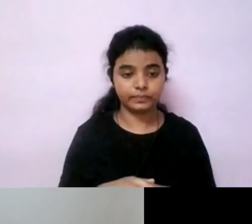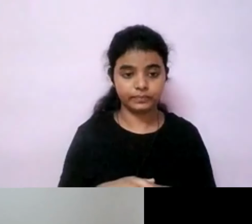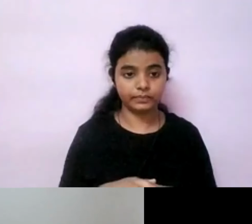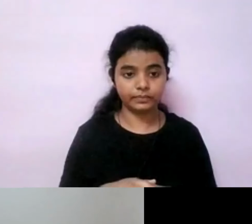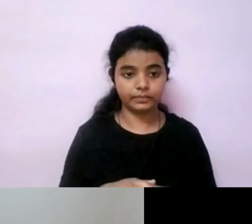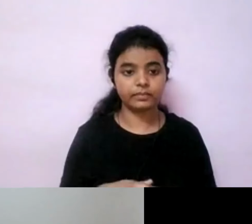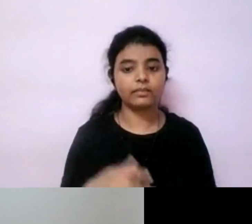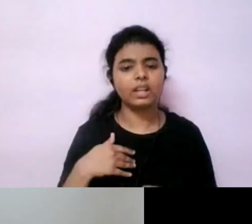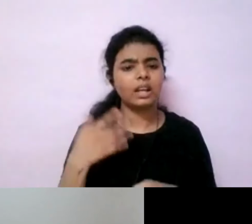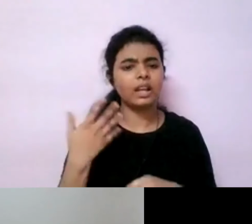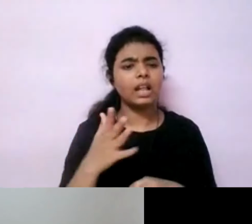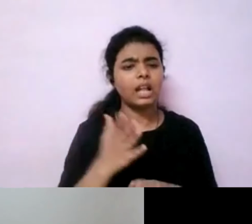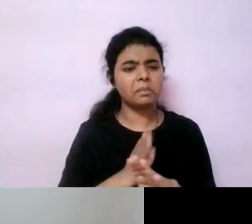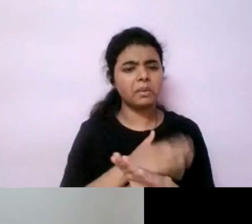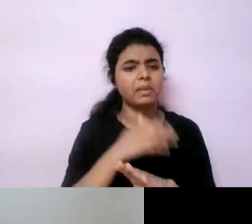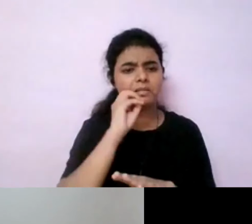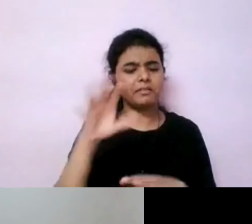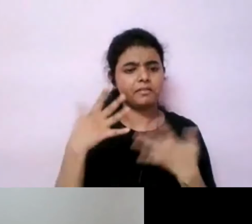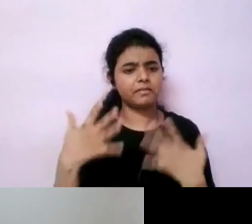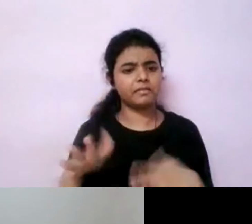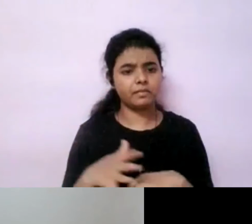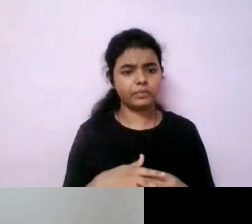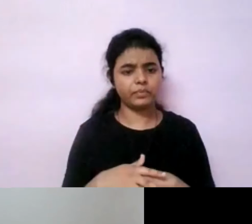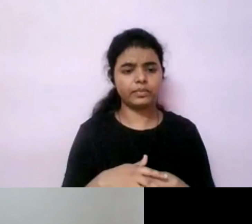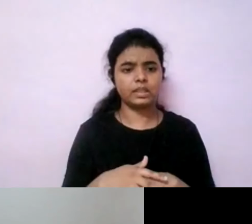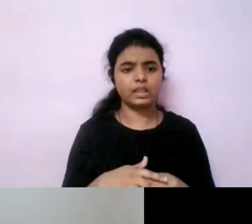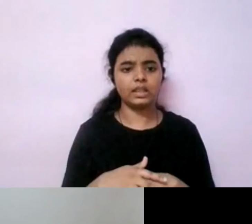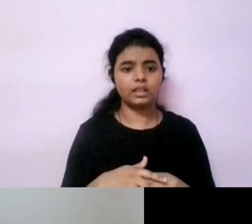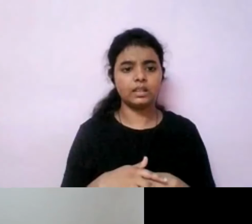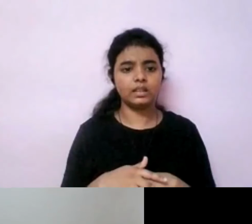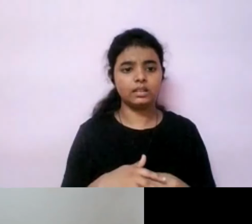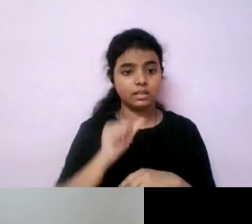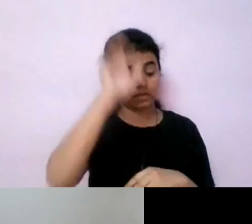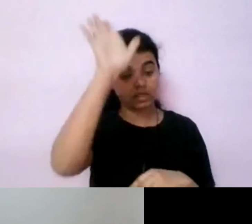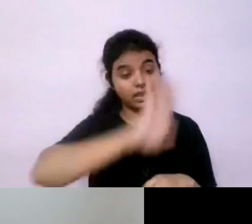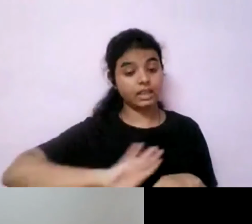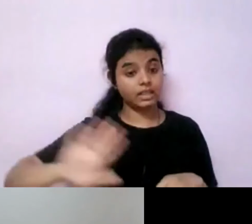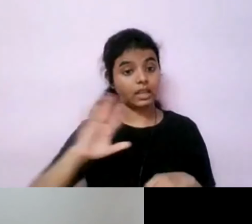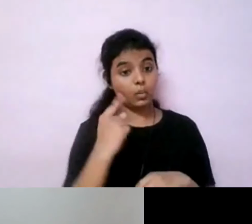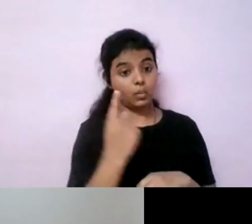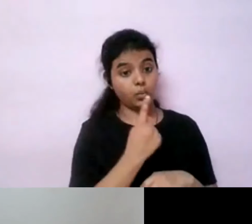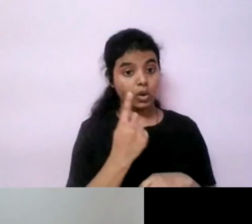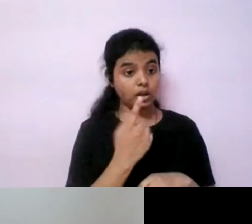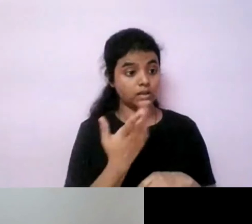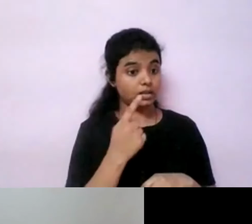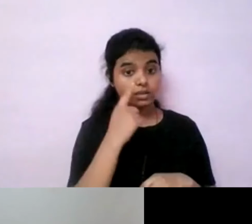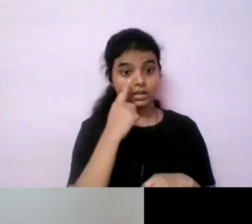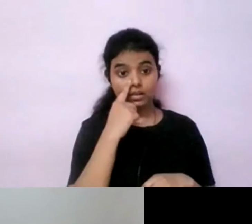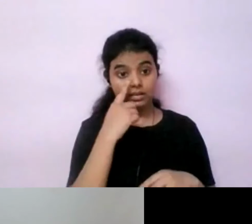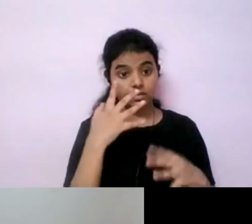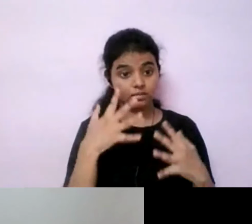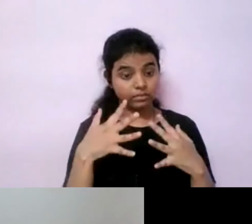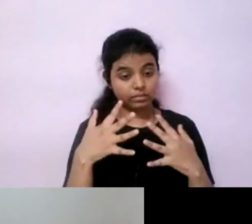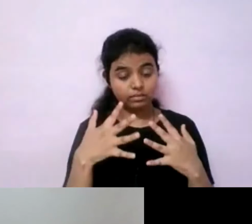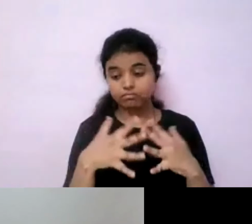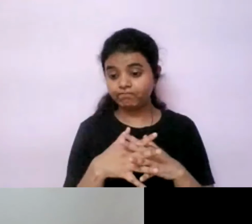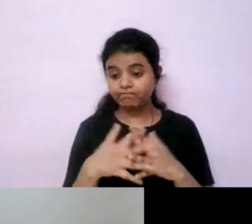also mentioned earlier, we cannot really homogenize Indian disabled women at all,